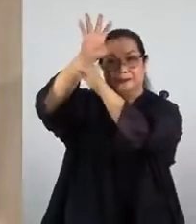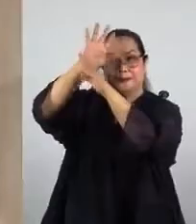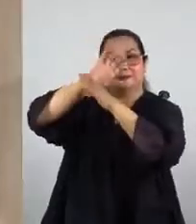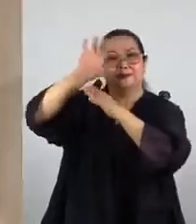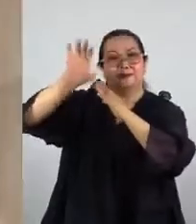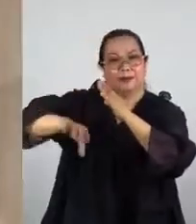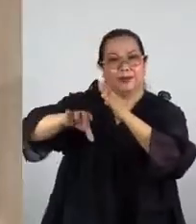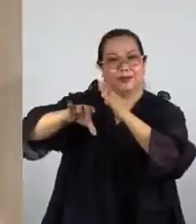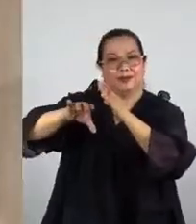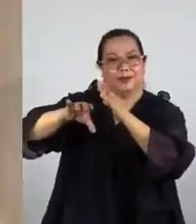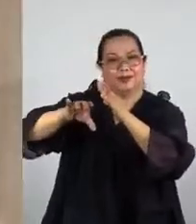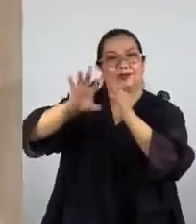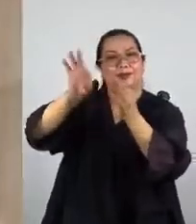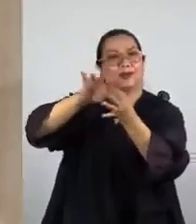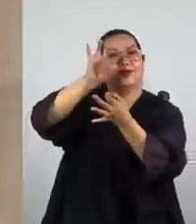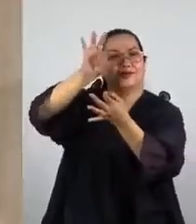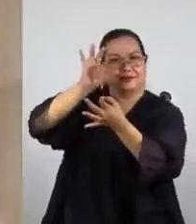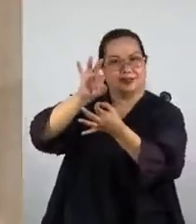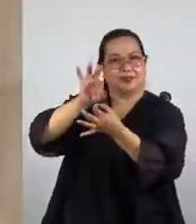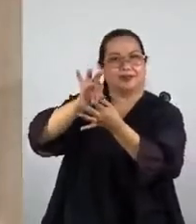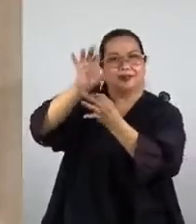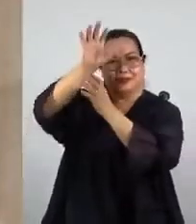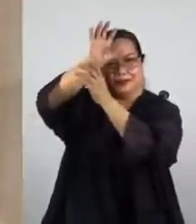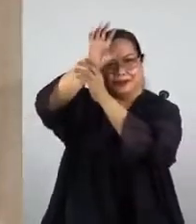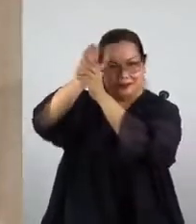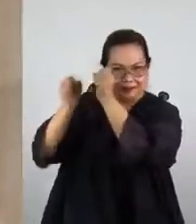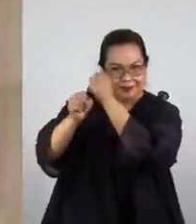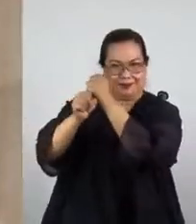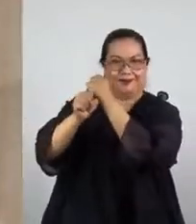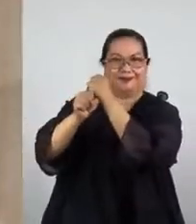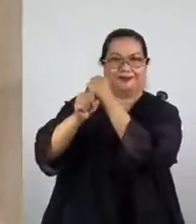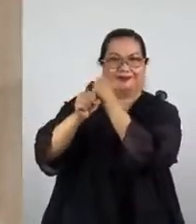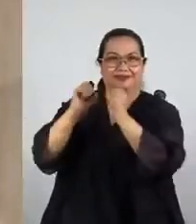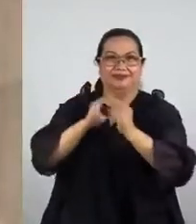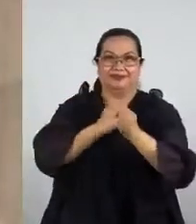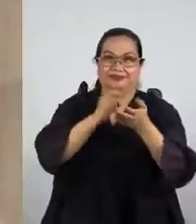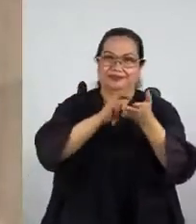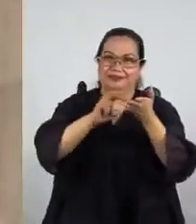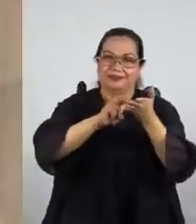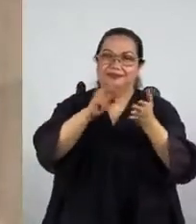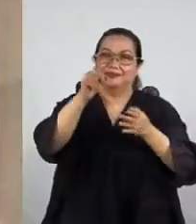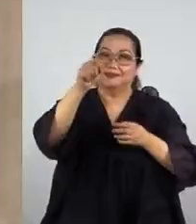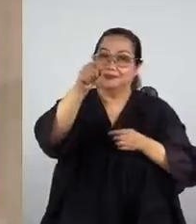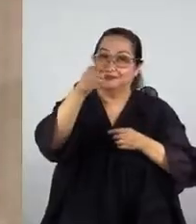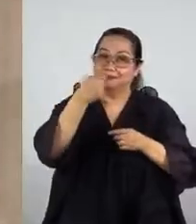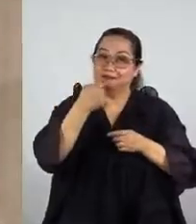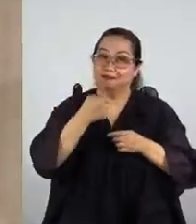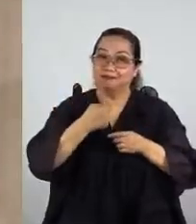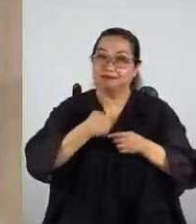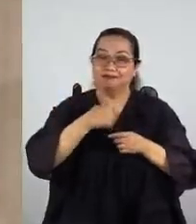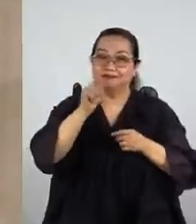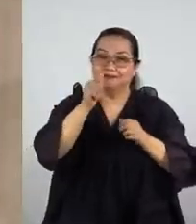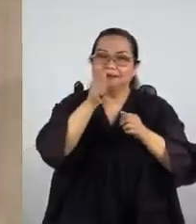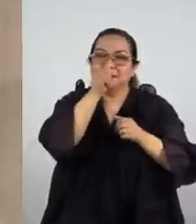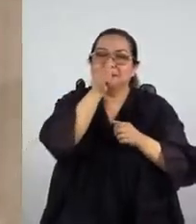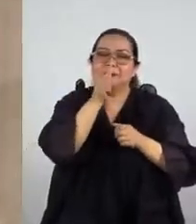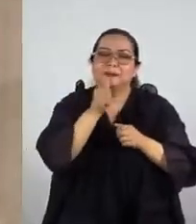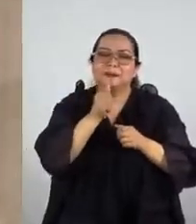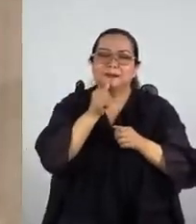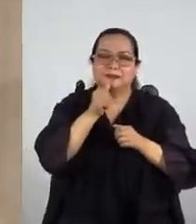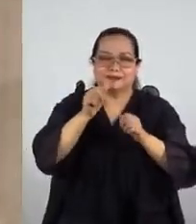completely, perfectly. Our passage calls us to endure and run the race of